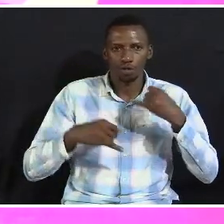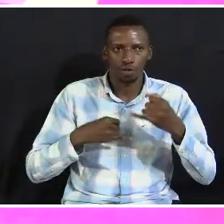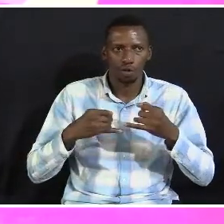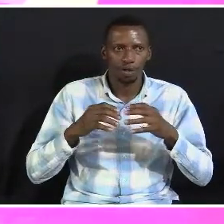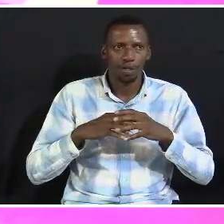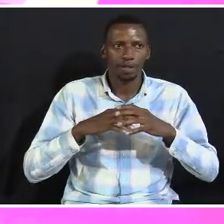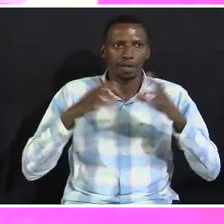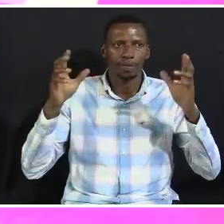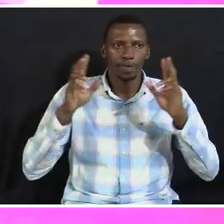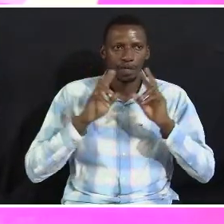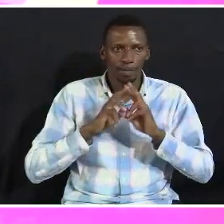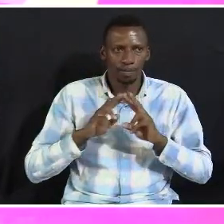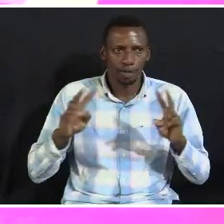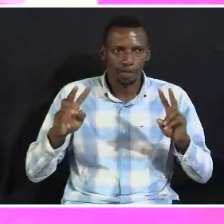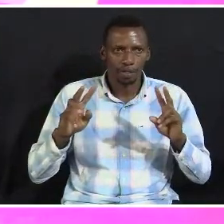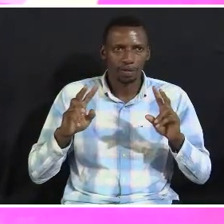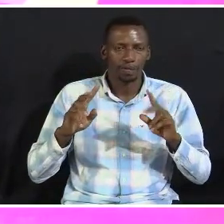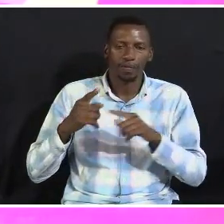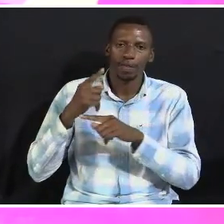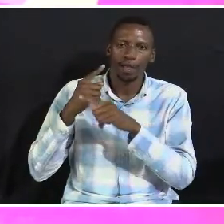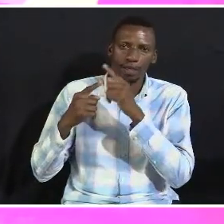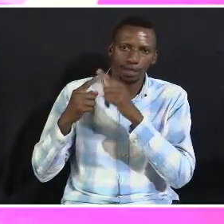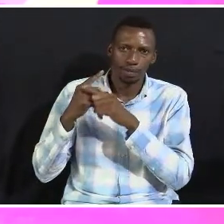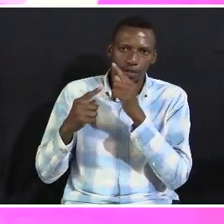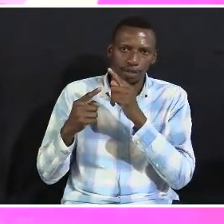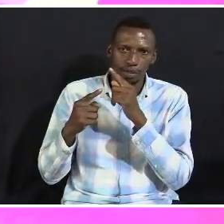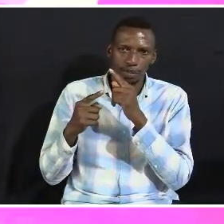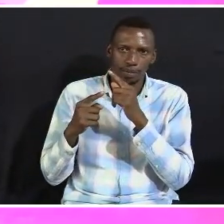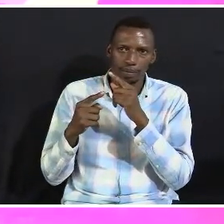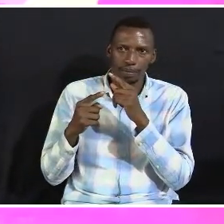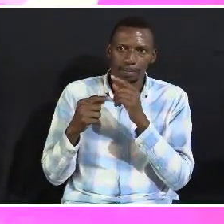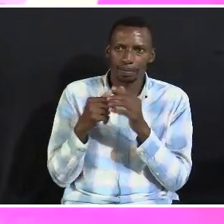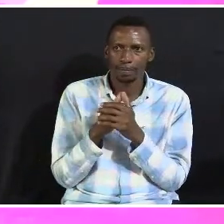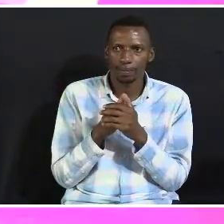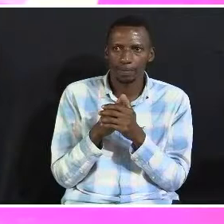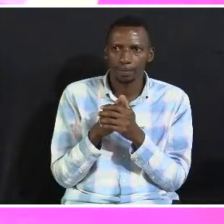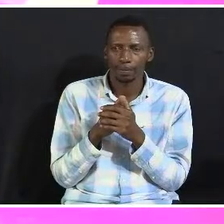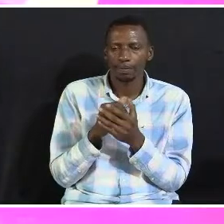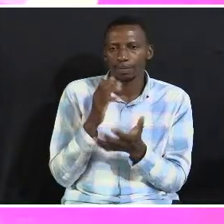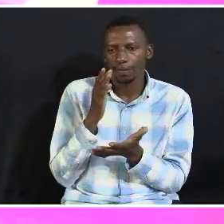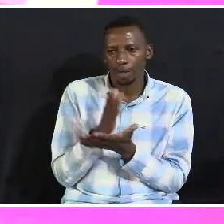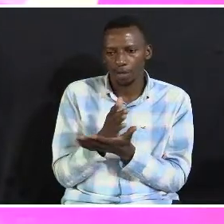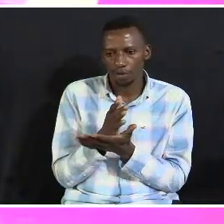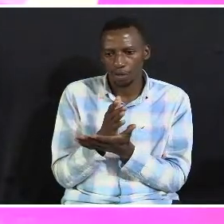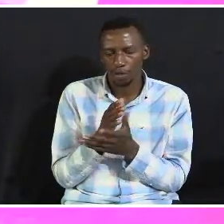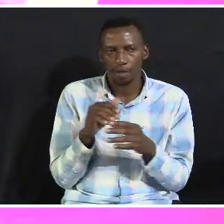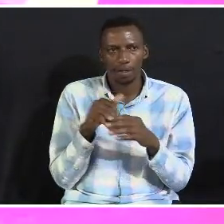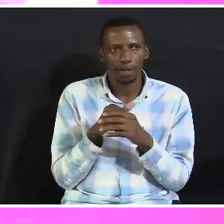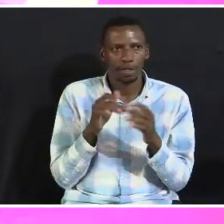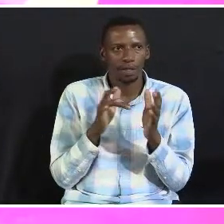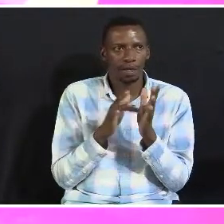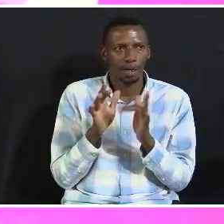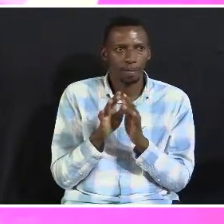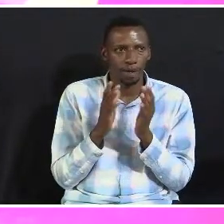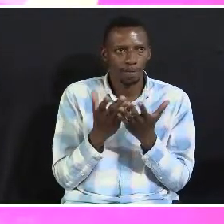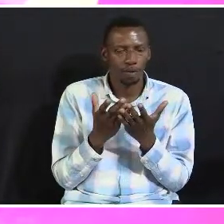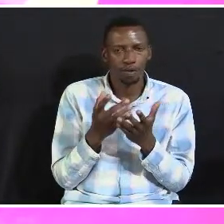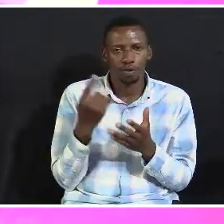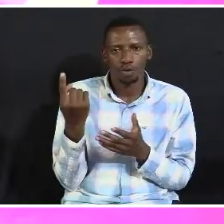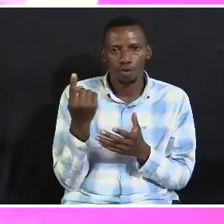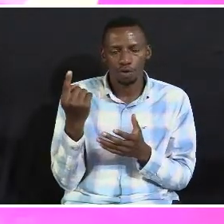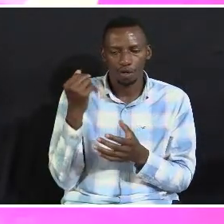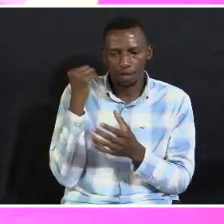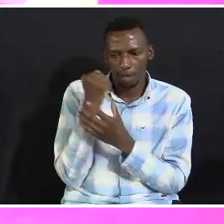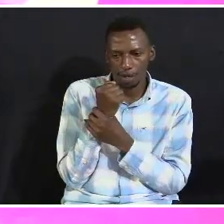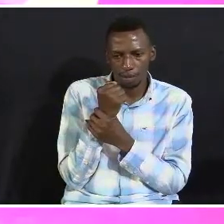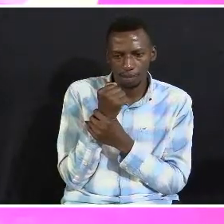peace ever experienced by that faithful patriarch of God. Actually, in the Bible, is only Abraham